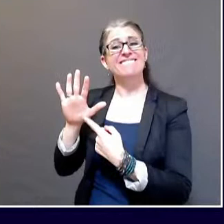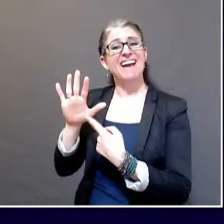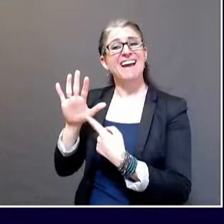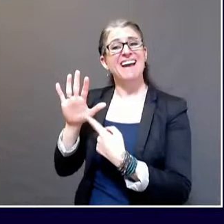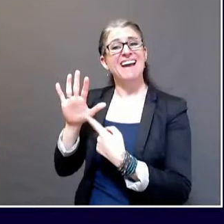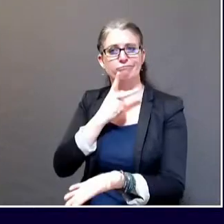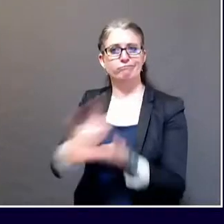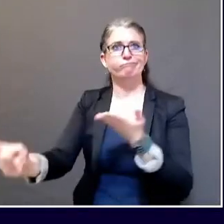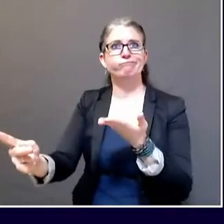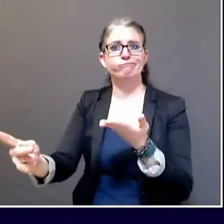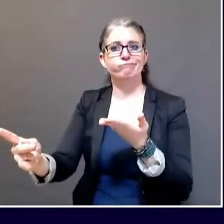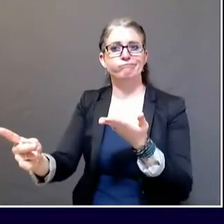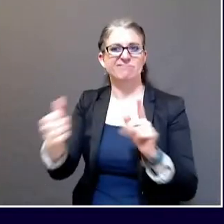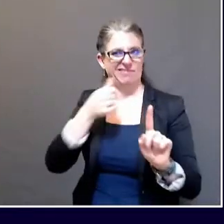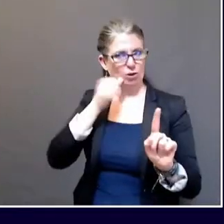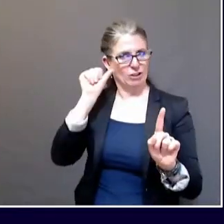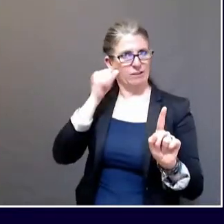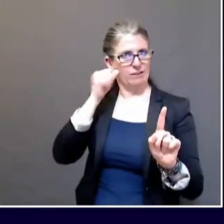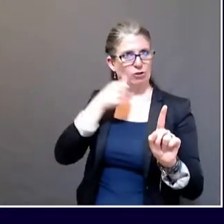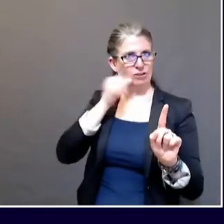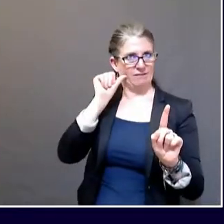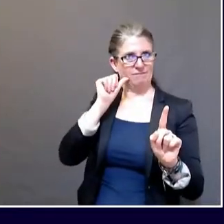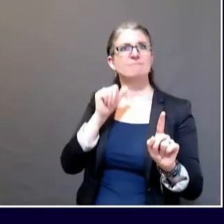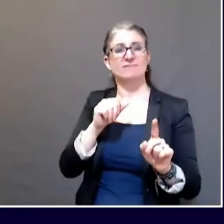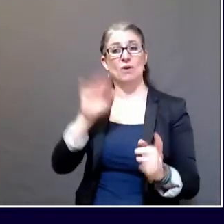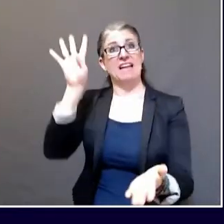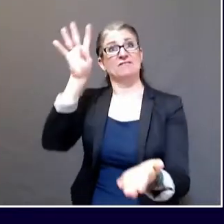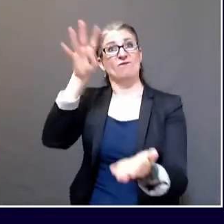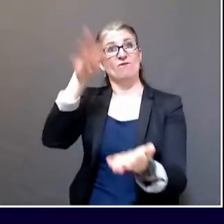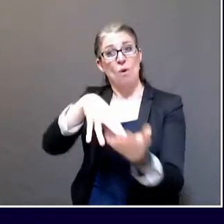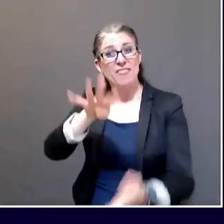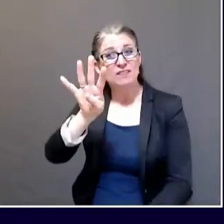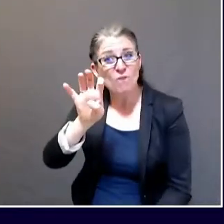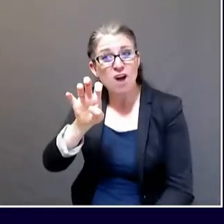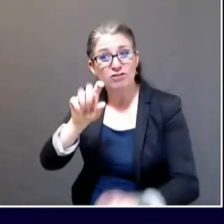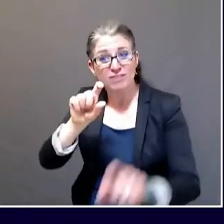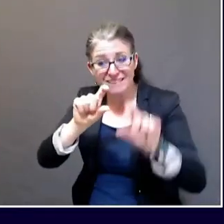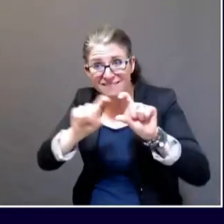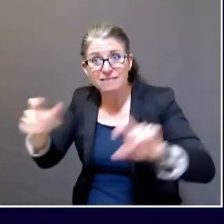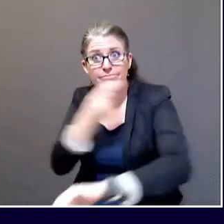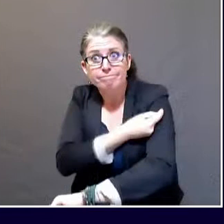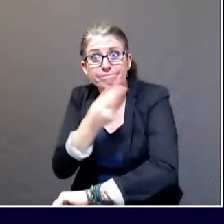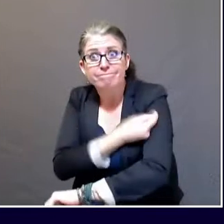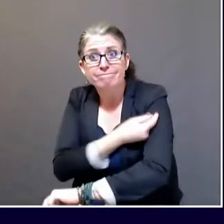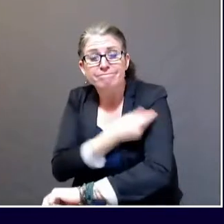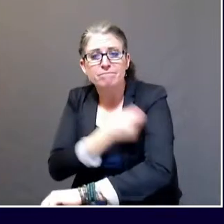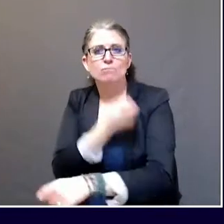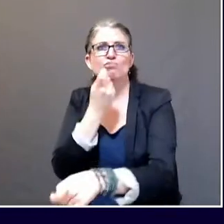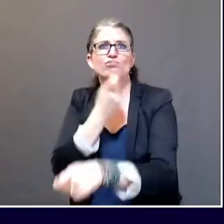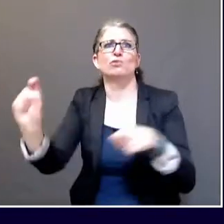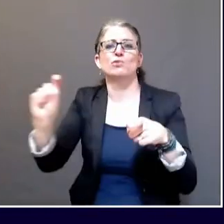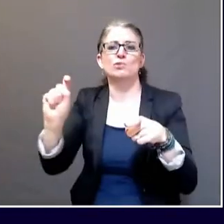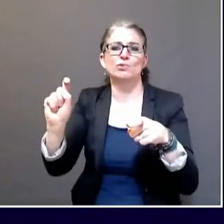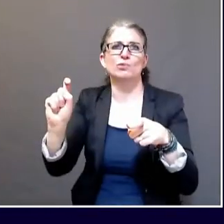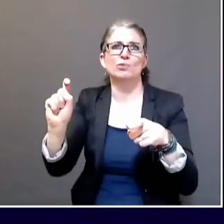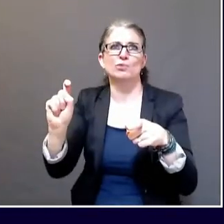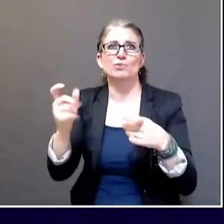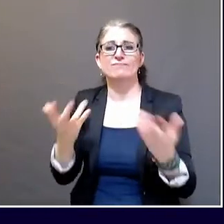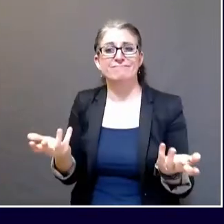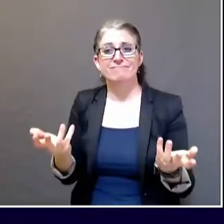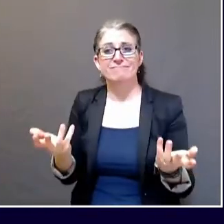a total of 4,400 doses, had received boxes where we could not guarantee, based on the